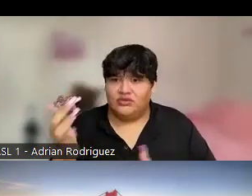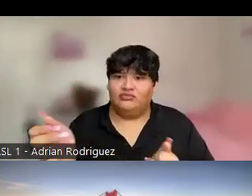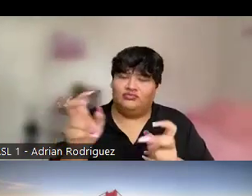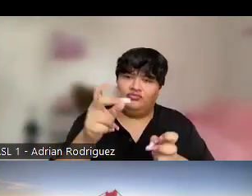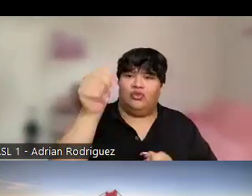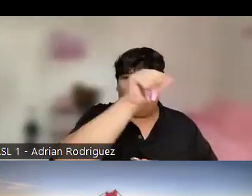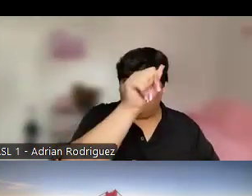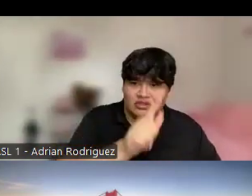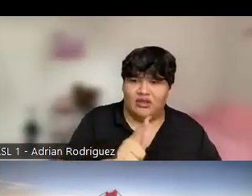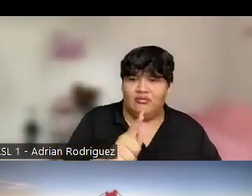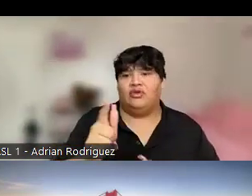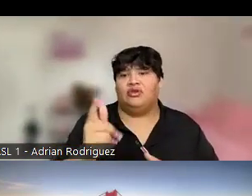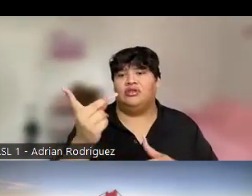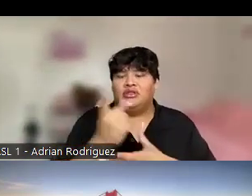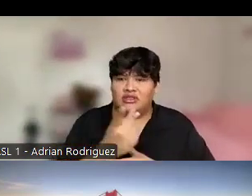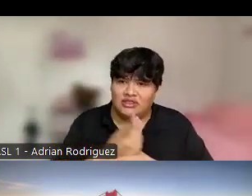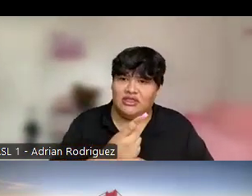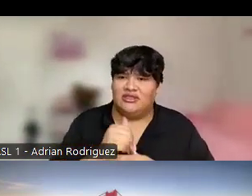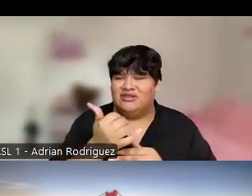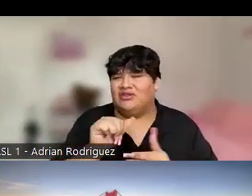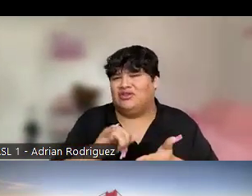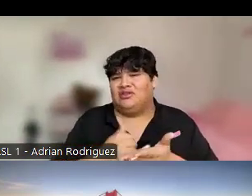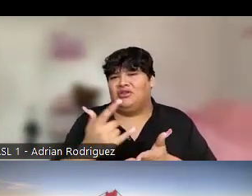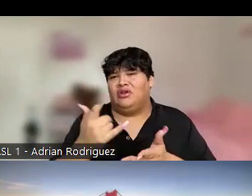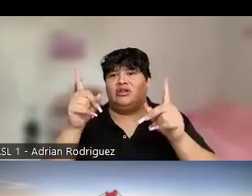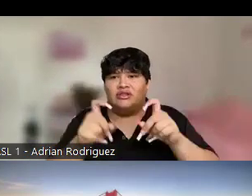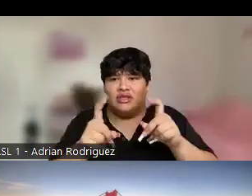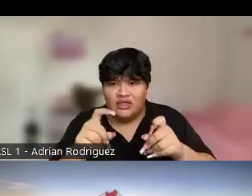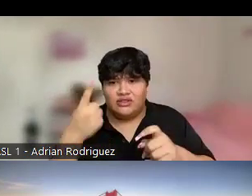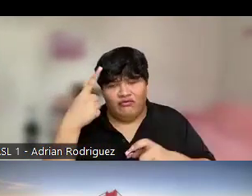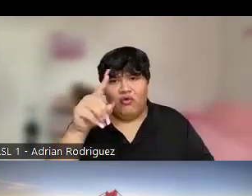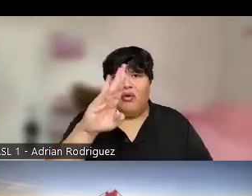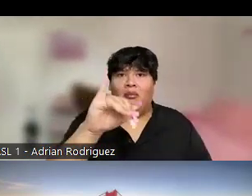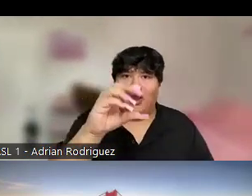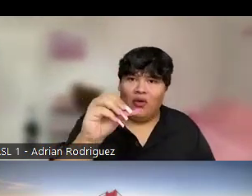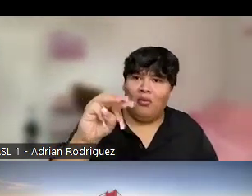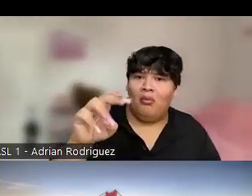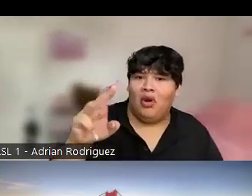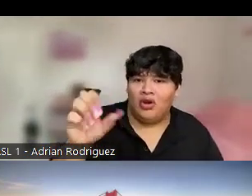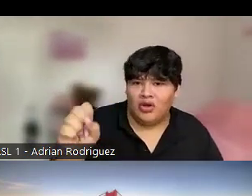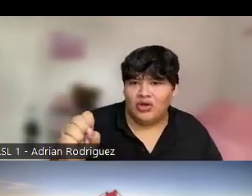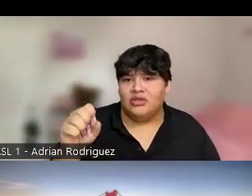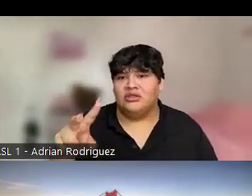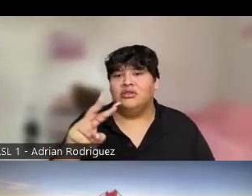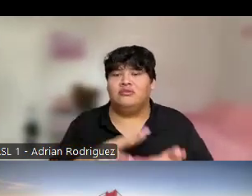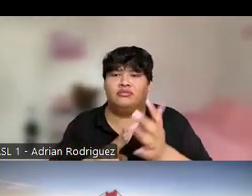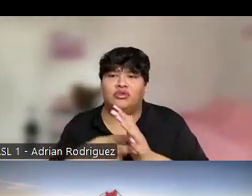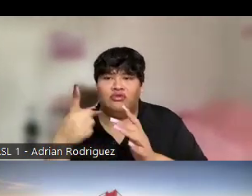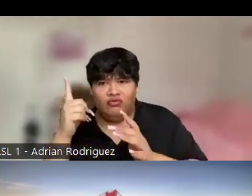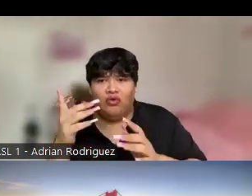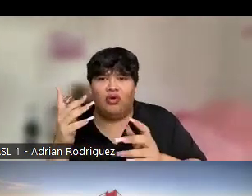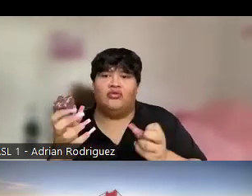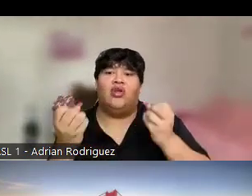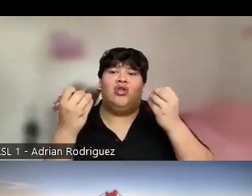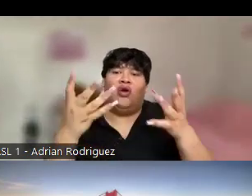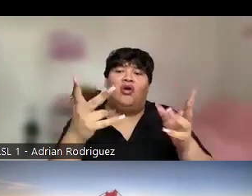based on clinical symptoms rather than confirmed through tests or biomarkers. And that's primarily because population-based prevalence